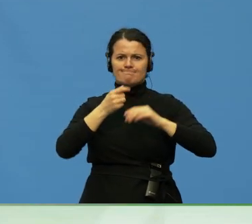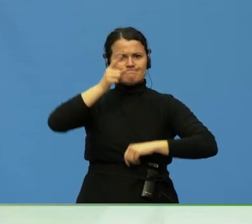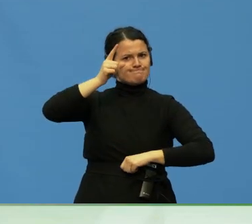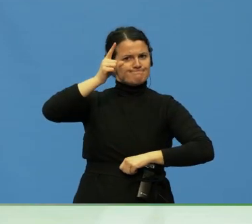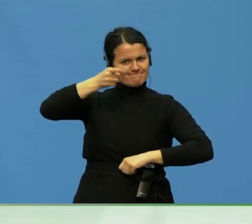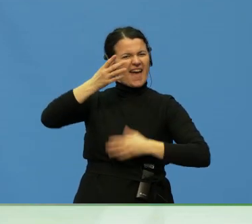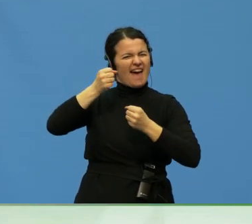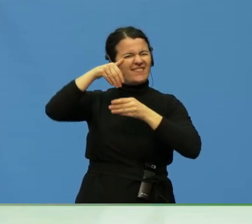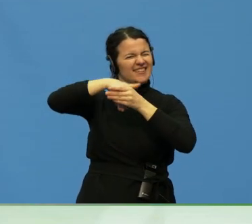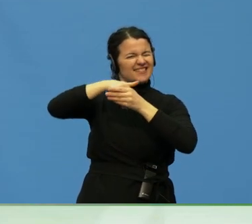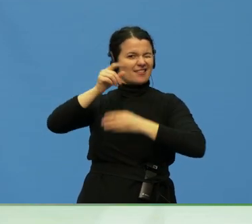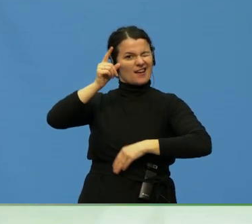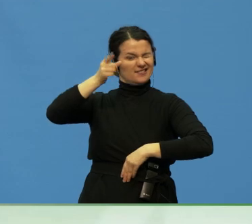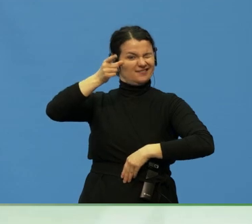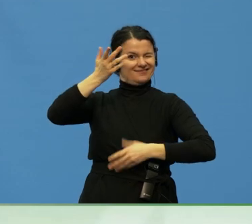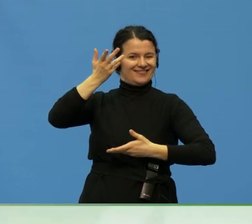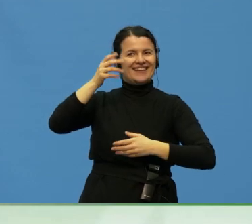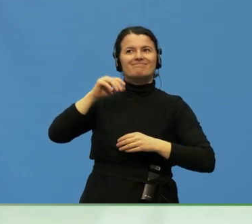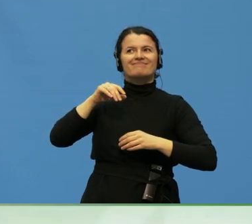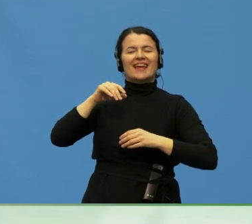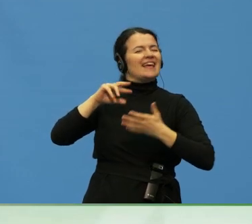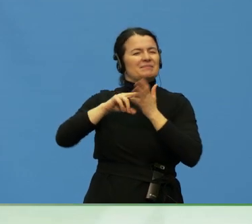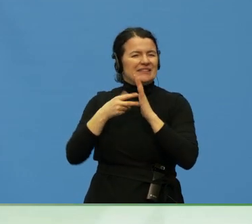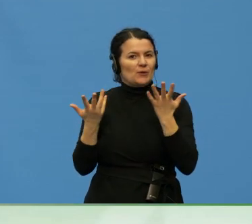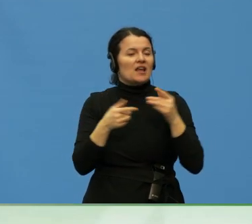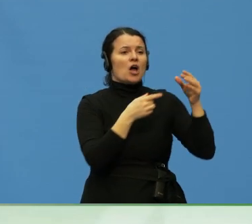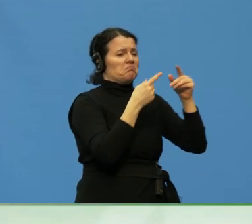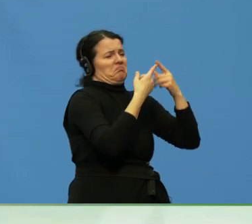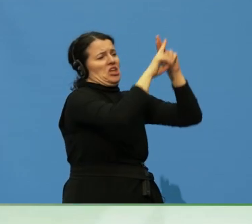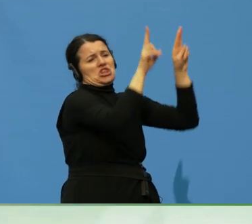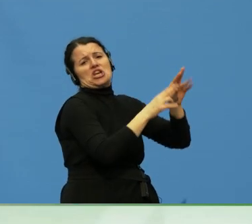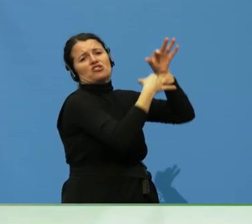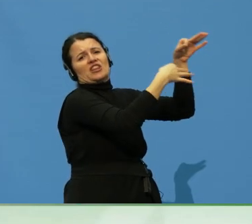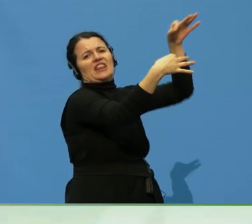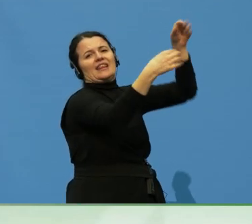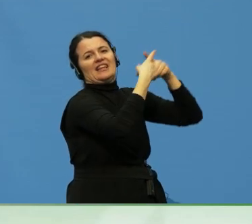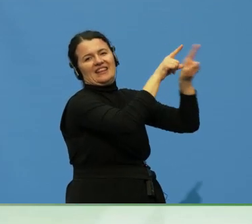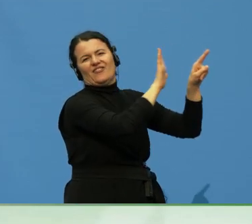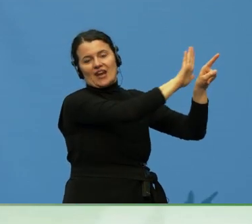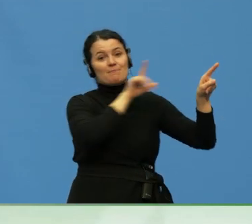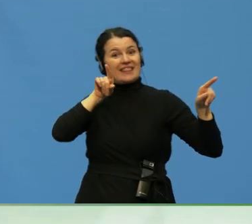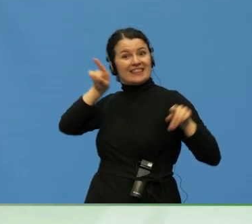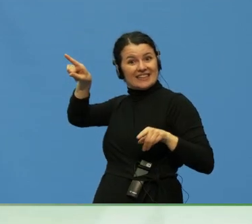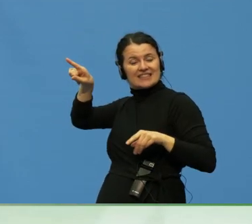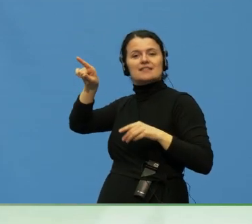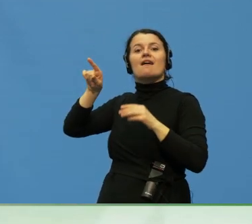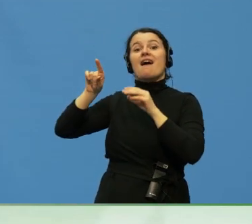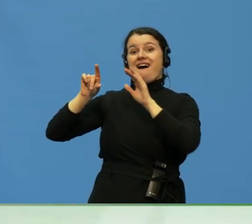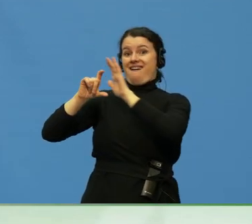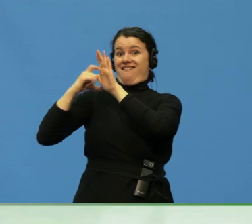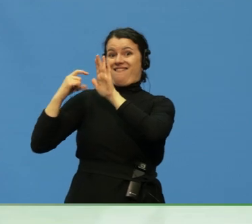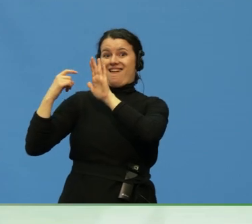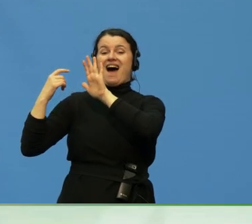rights treaties, it tells governments how to implement Article 9. For